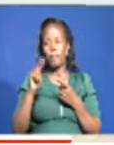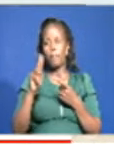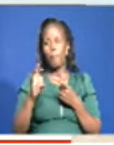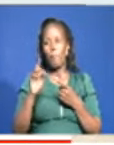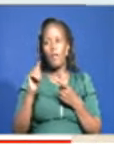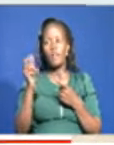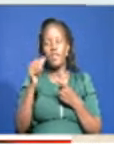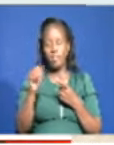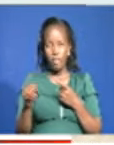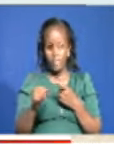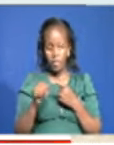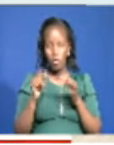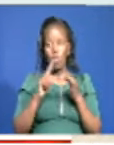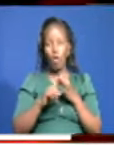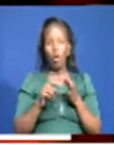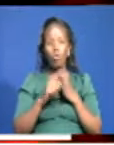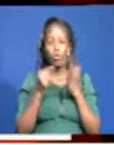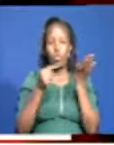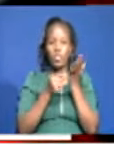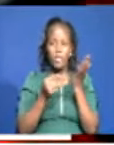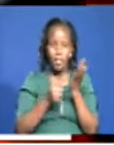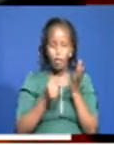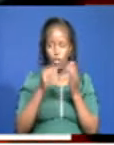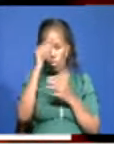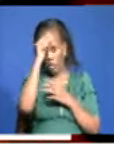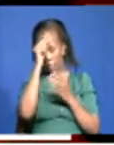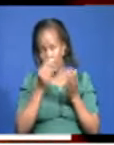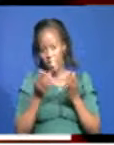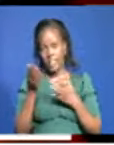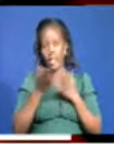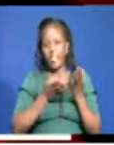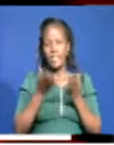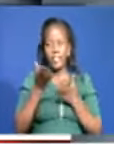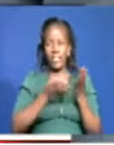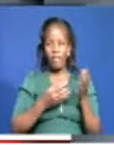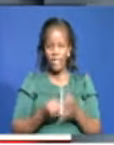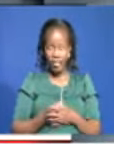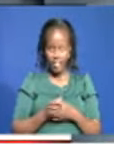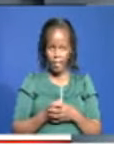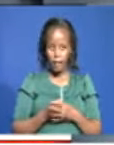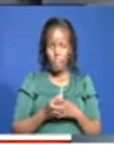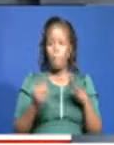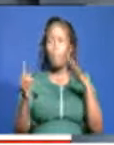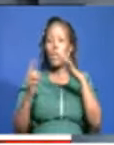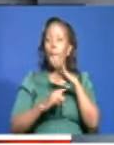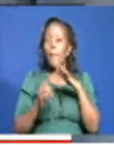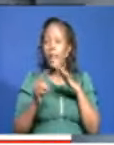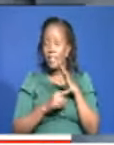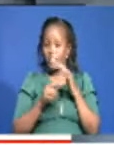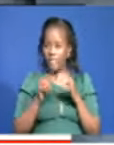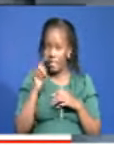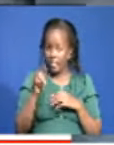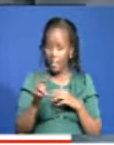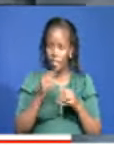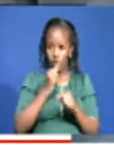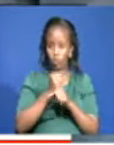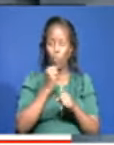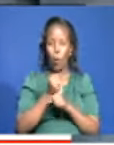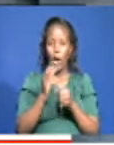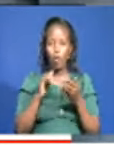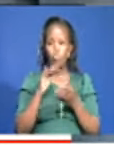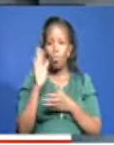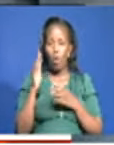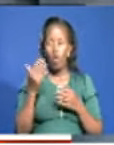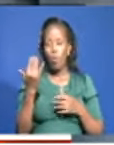digitization of government services for a paperless society. It's a ministry that engages with the young people who